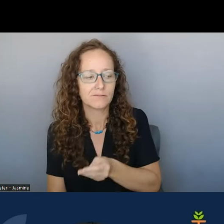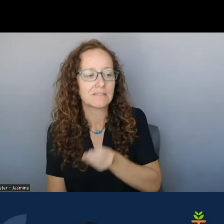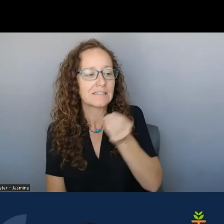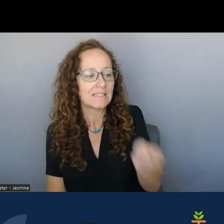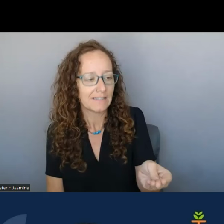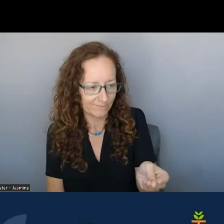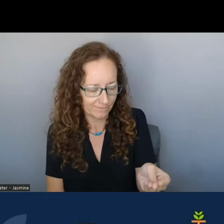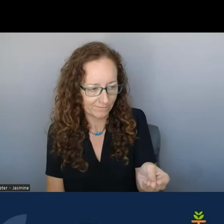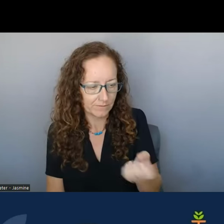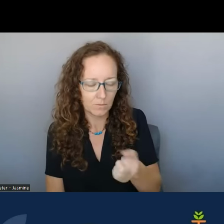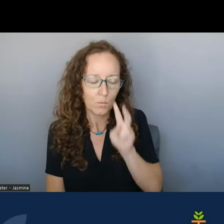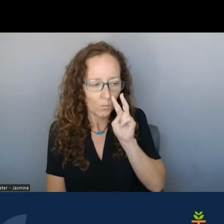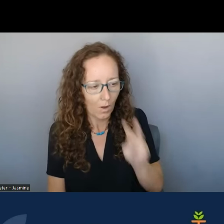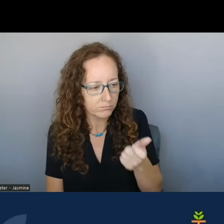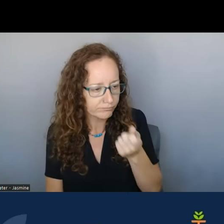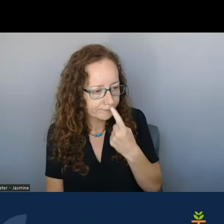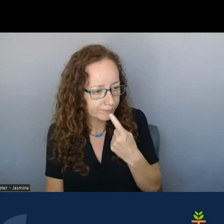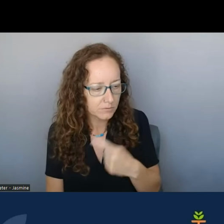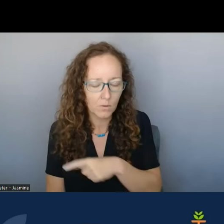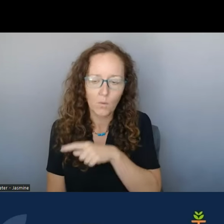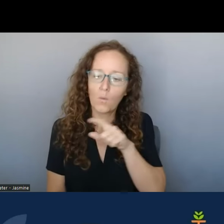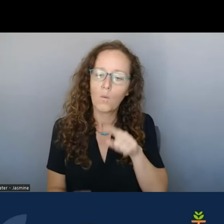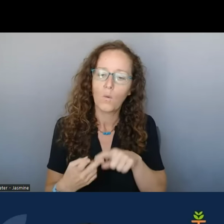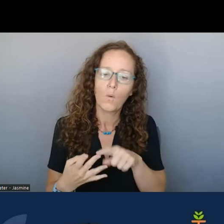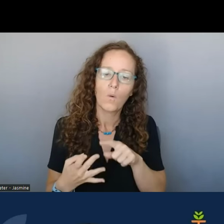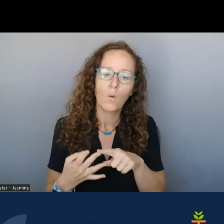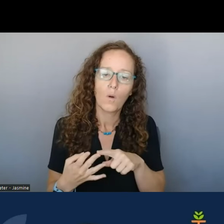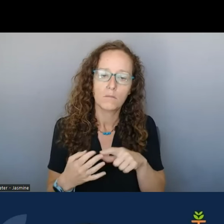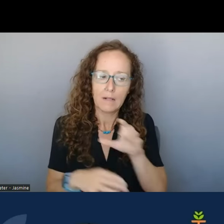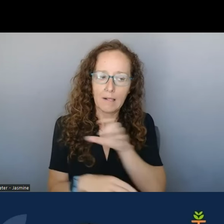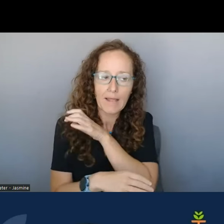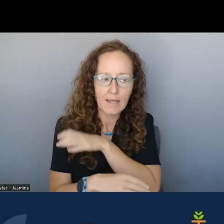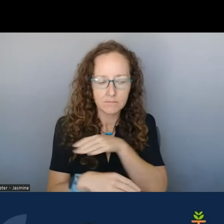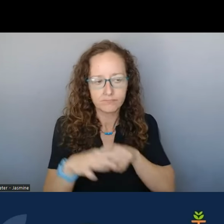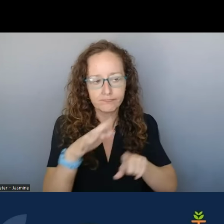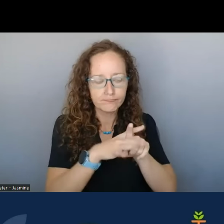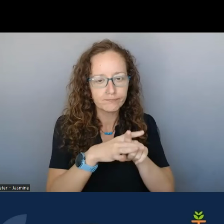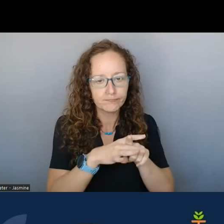setting. So some examples of Part B drugs that would be